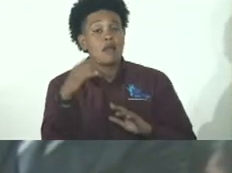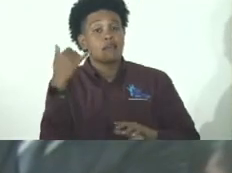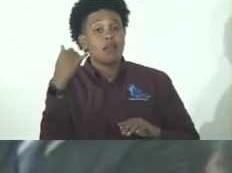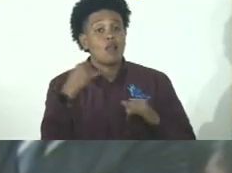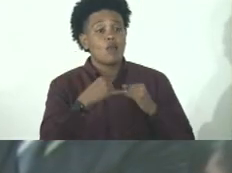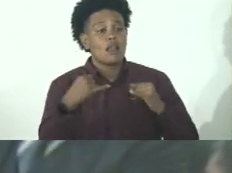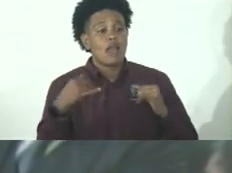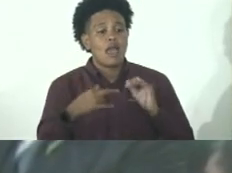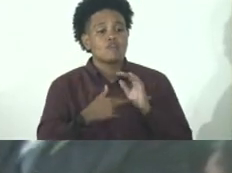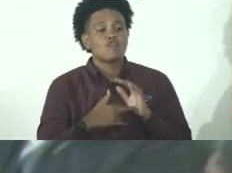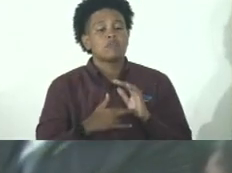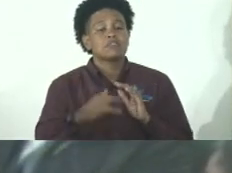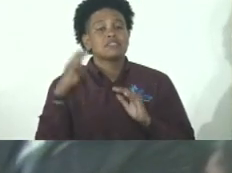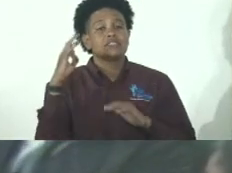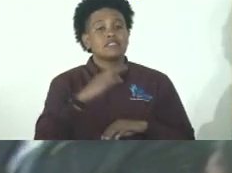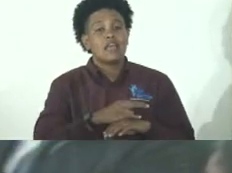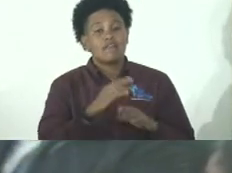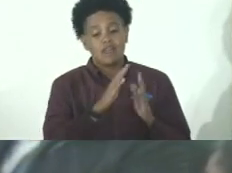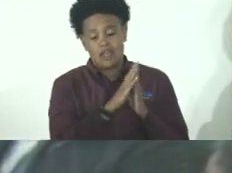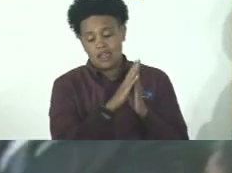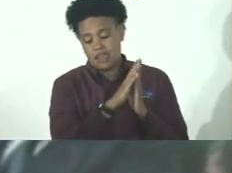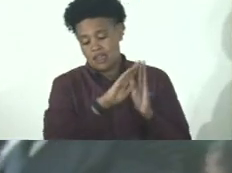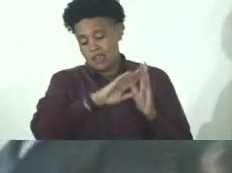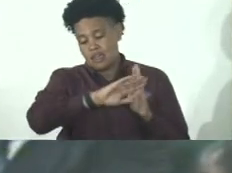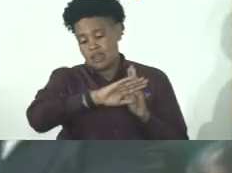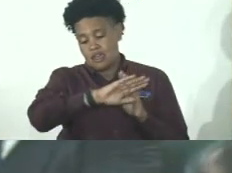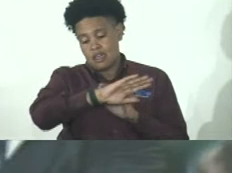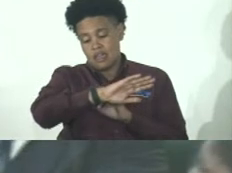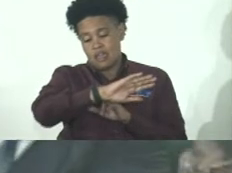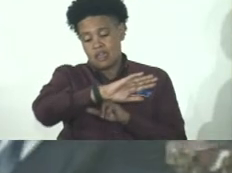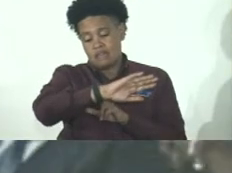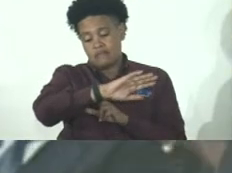day moving average of new hospitalizations